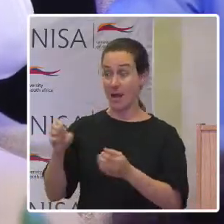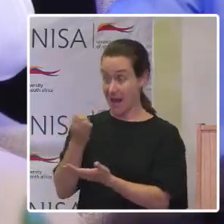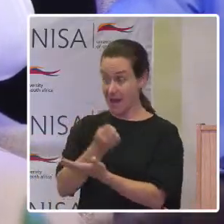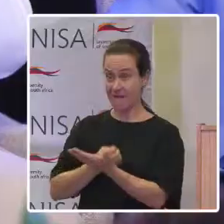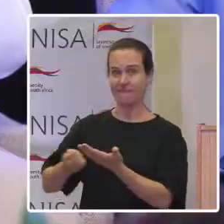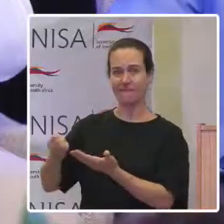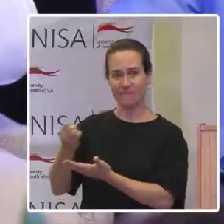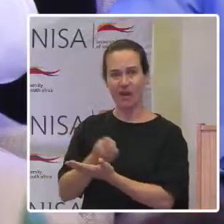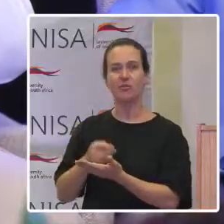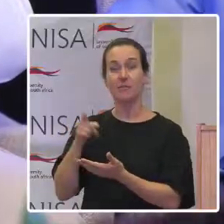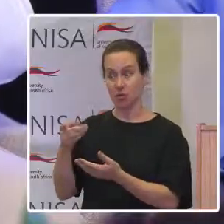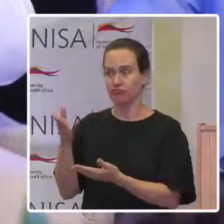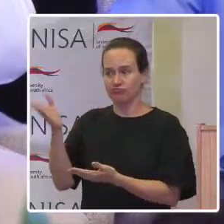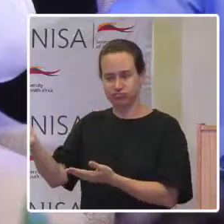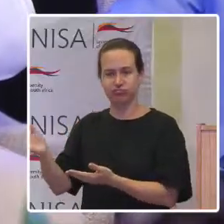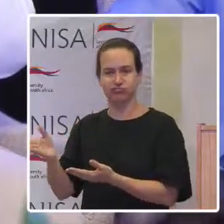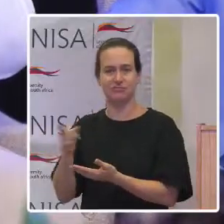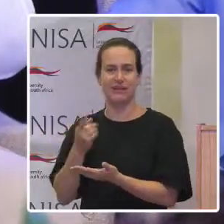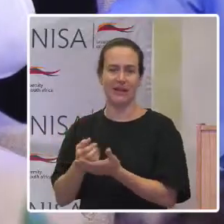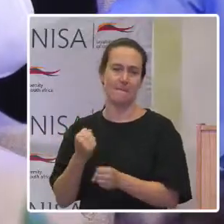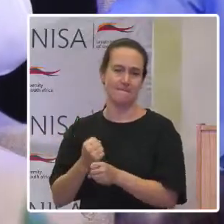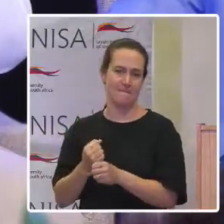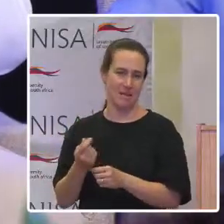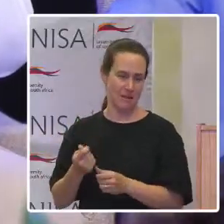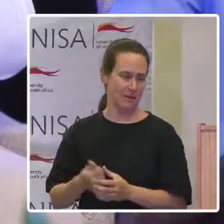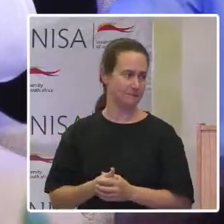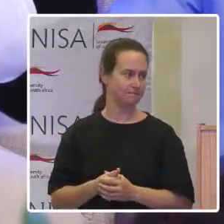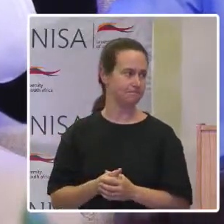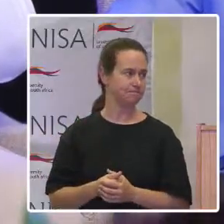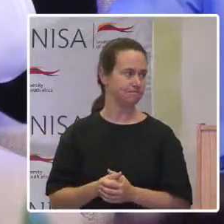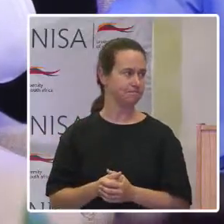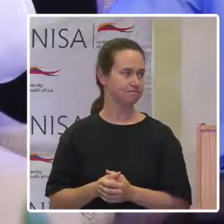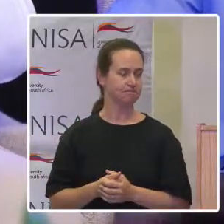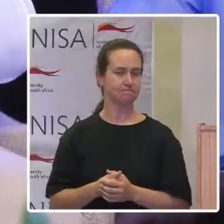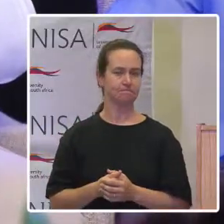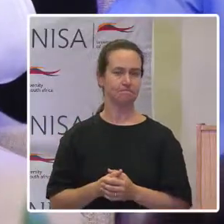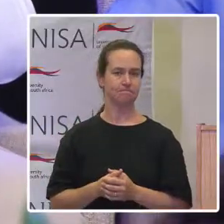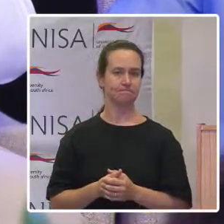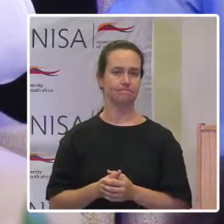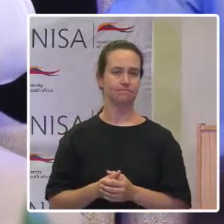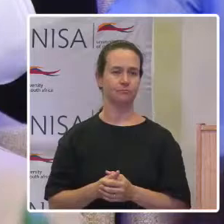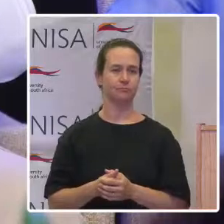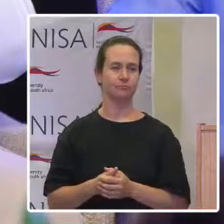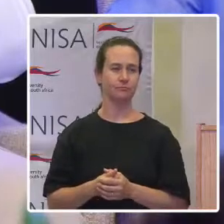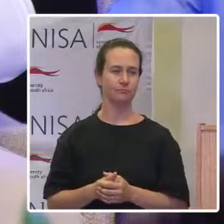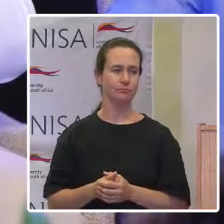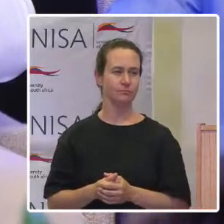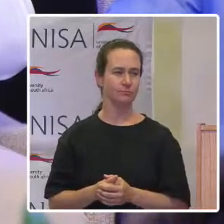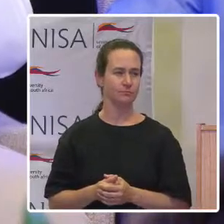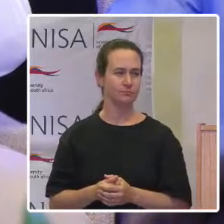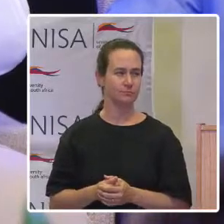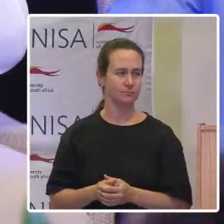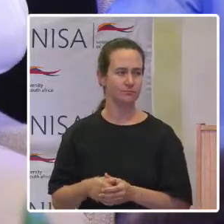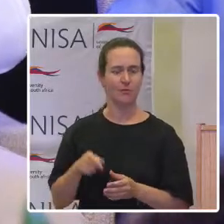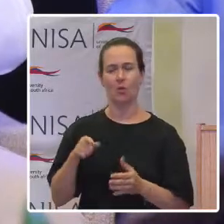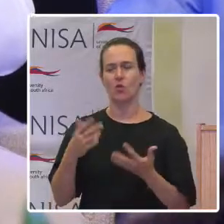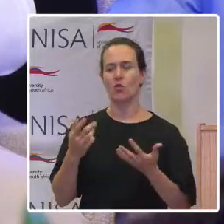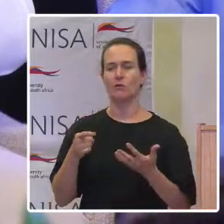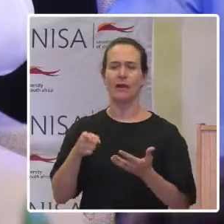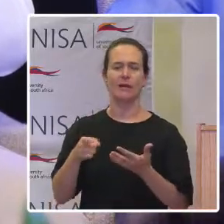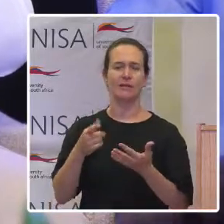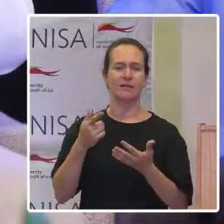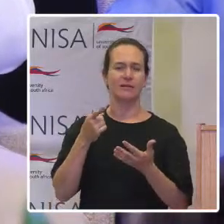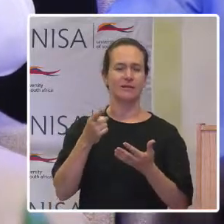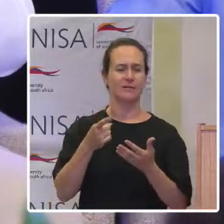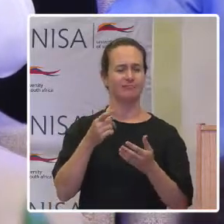you when you are there. Interesting term that you coined, which is culinary experience.